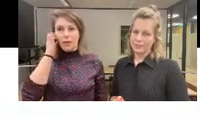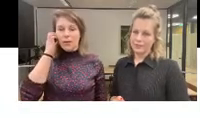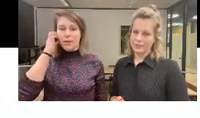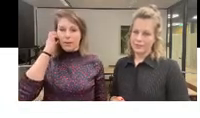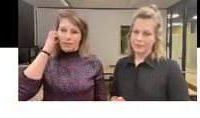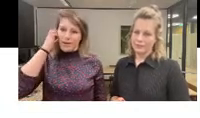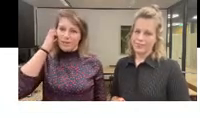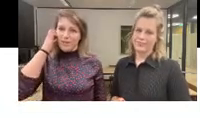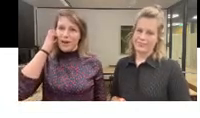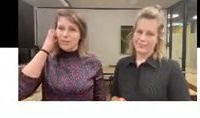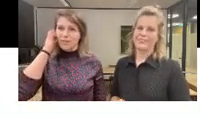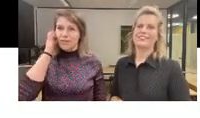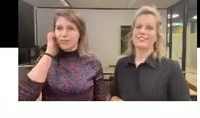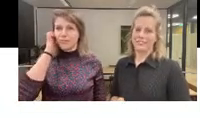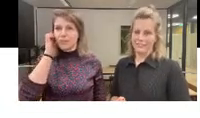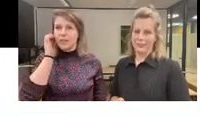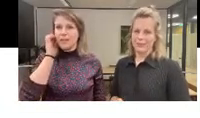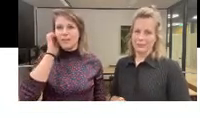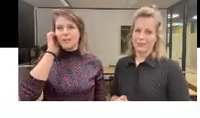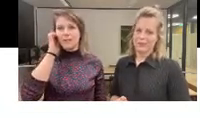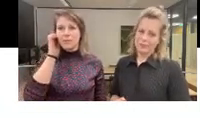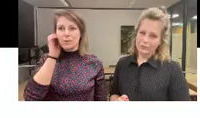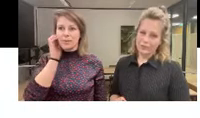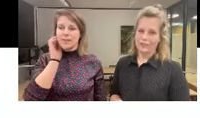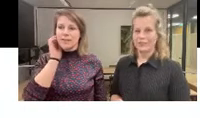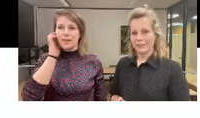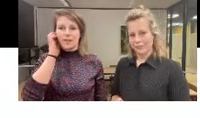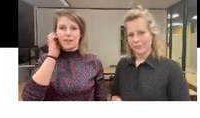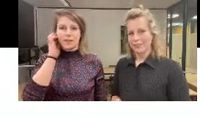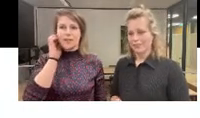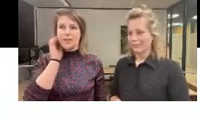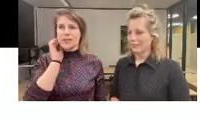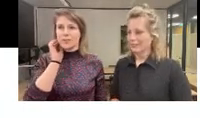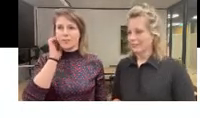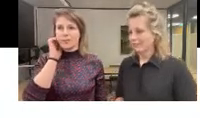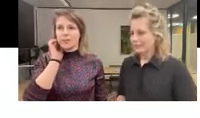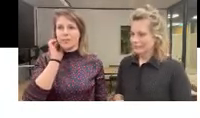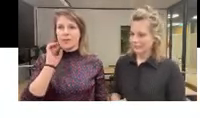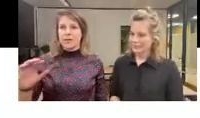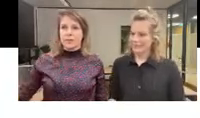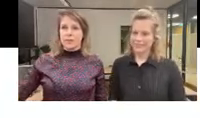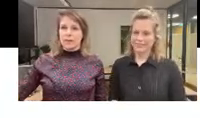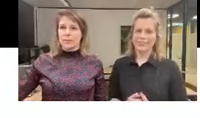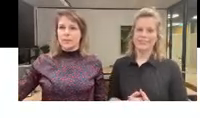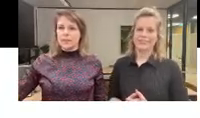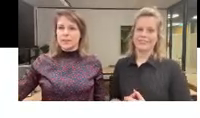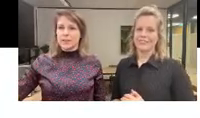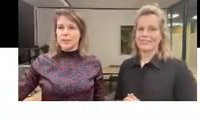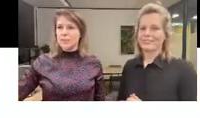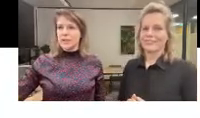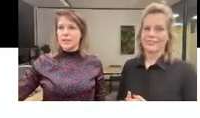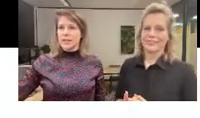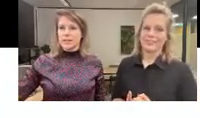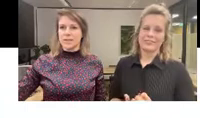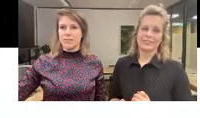a walk around the grounds. You can see the woods and the hidden cottages. Well, the practitioner